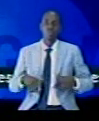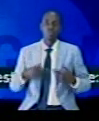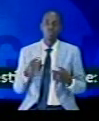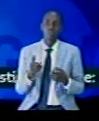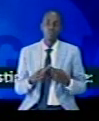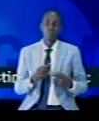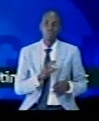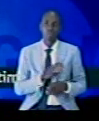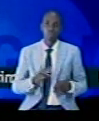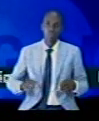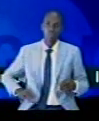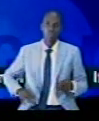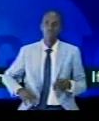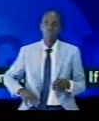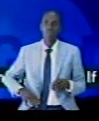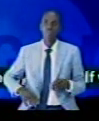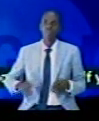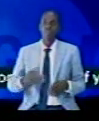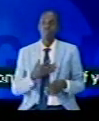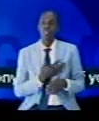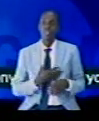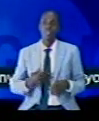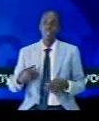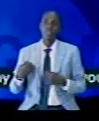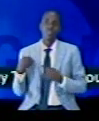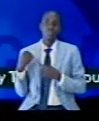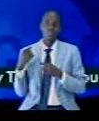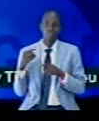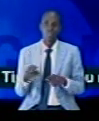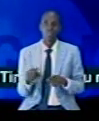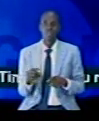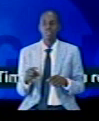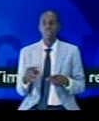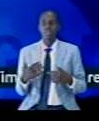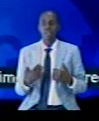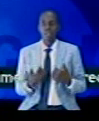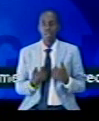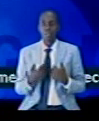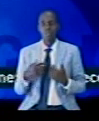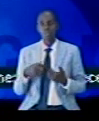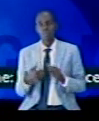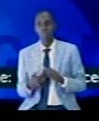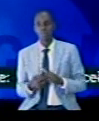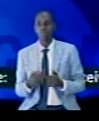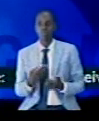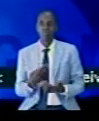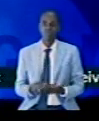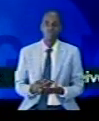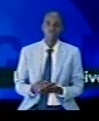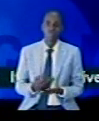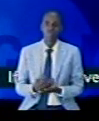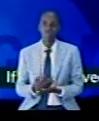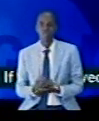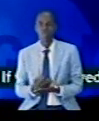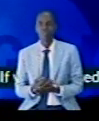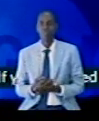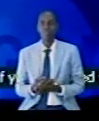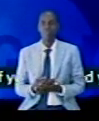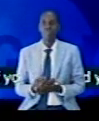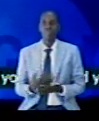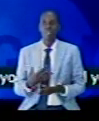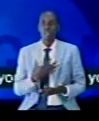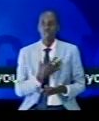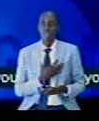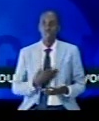and I have since then been struggling financially, taking care of myself, my wife, and three children. My wife